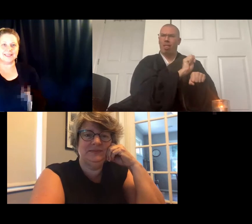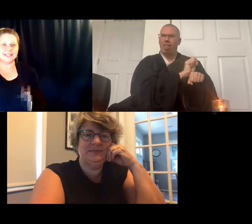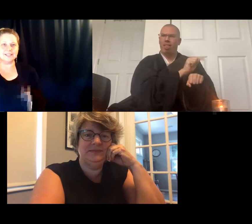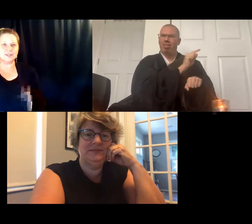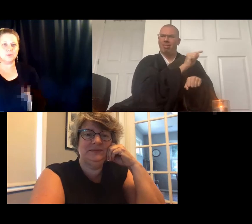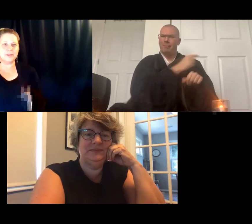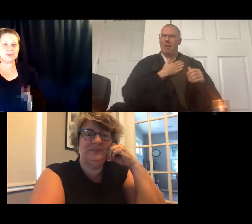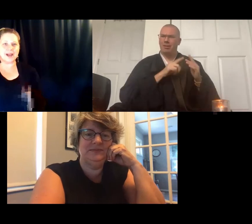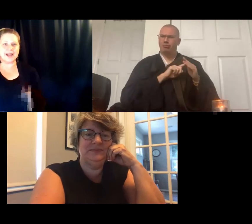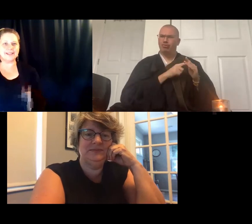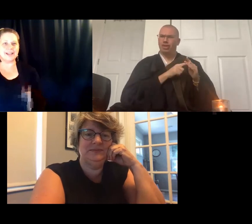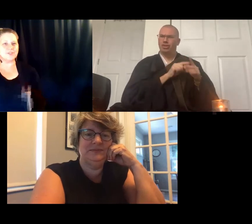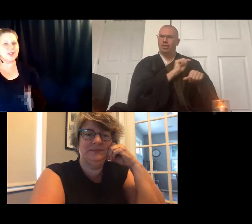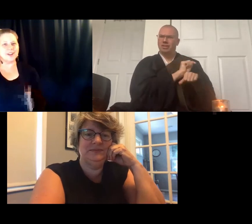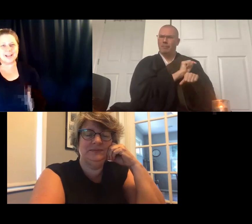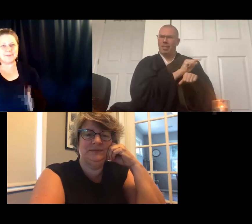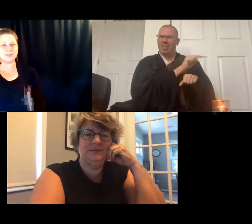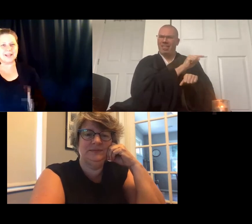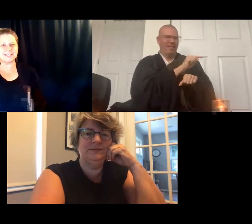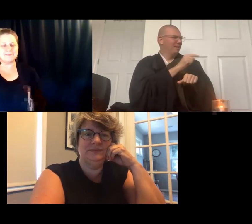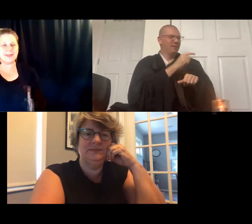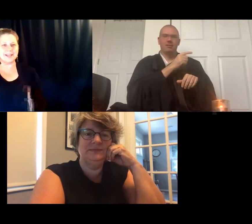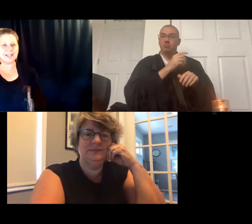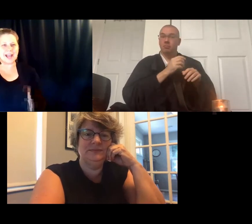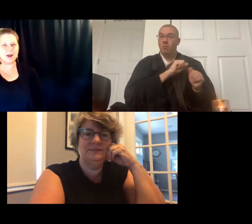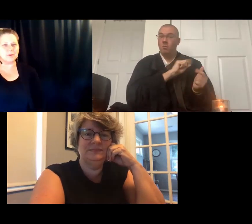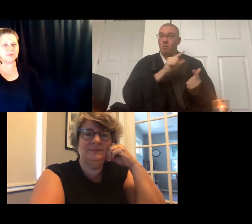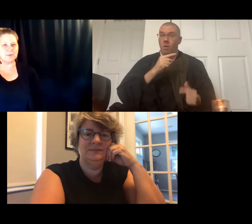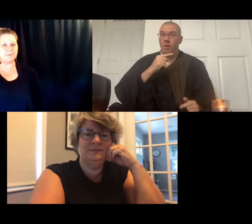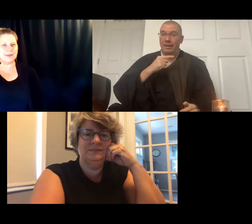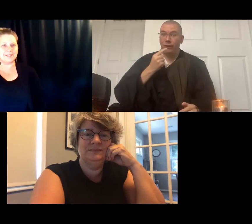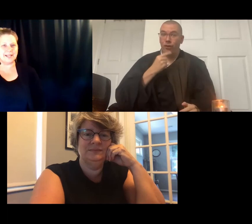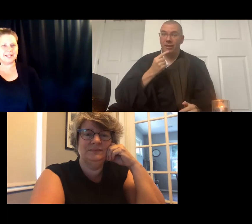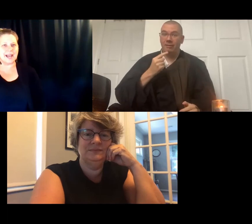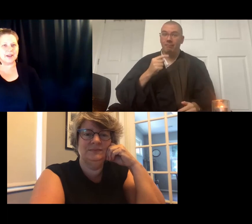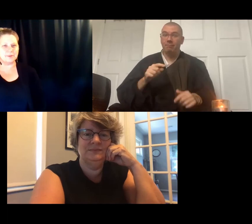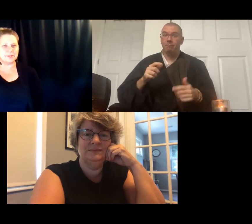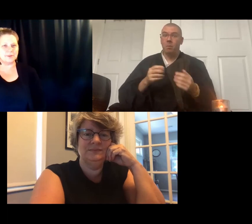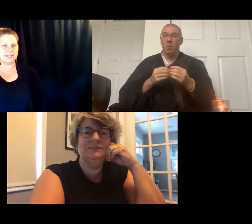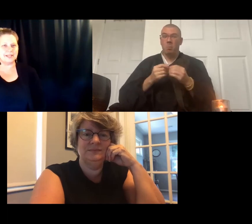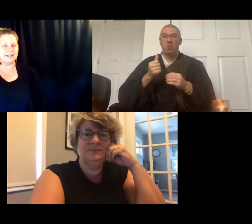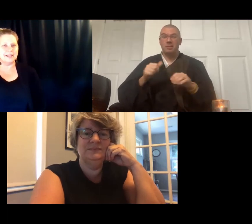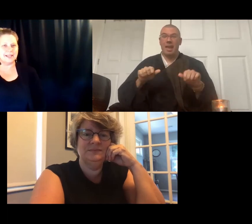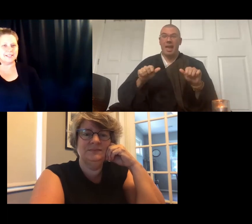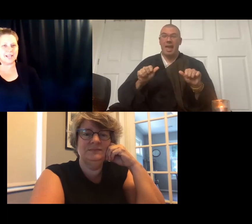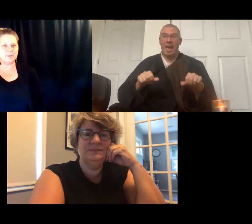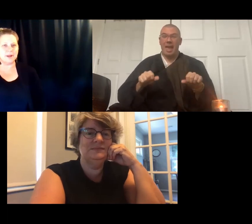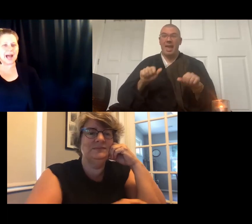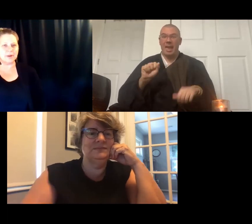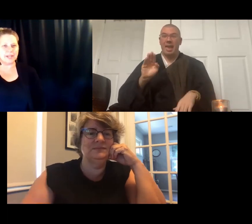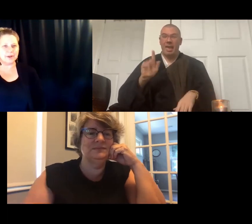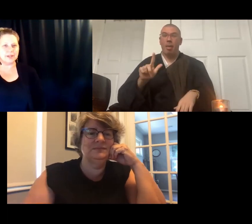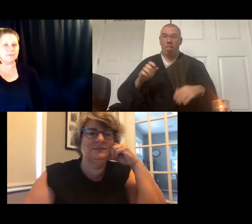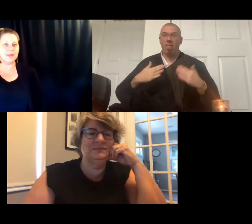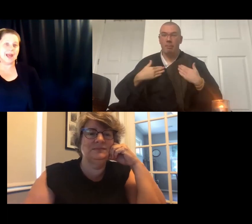I think for a long time, I tried to match how they were meditating and how they were doing it in the temple,